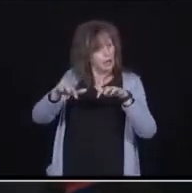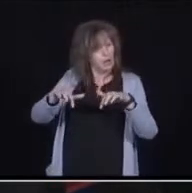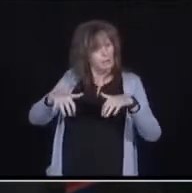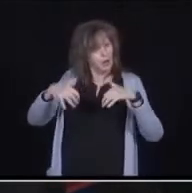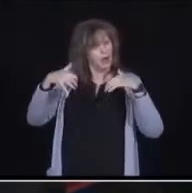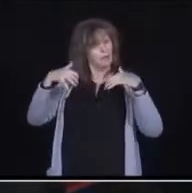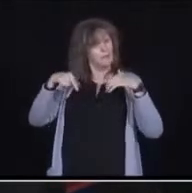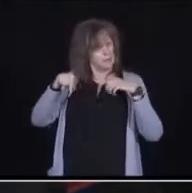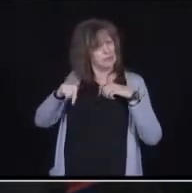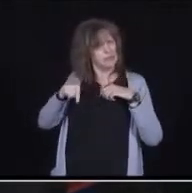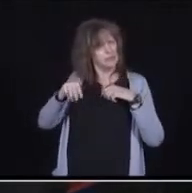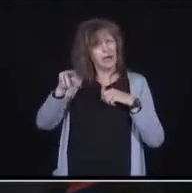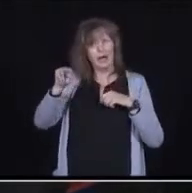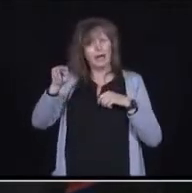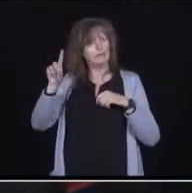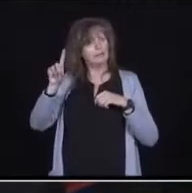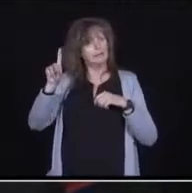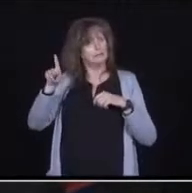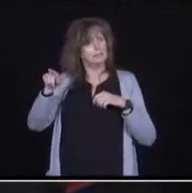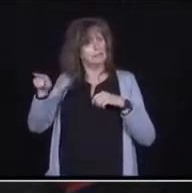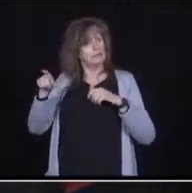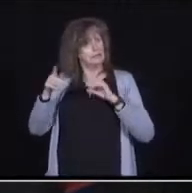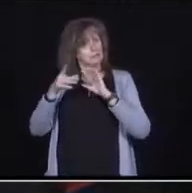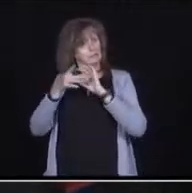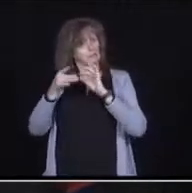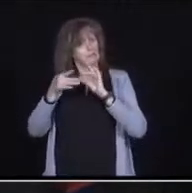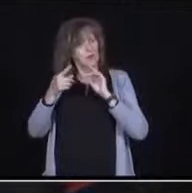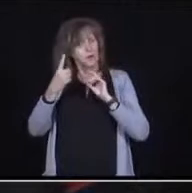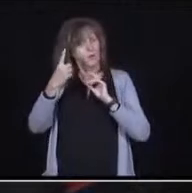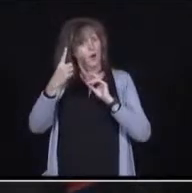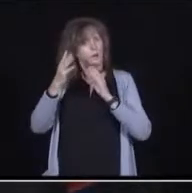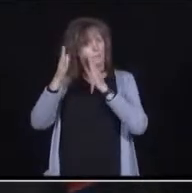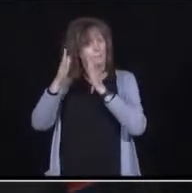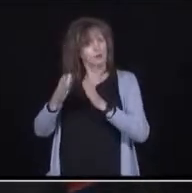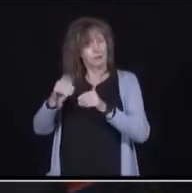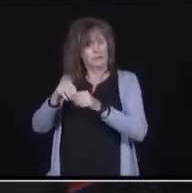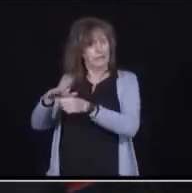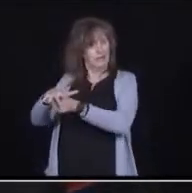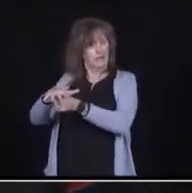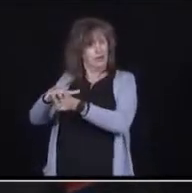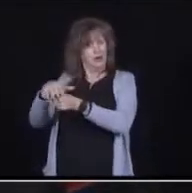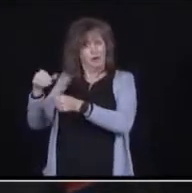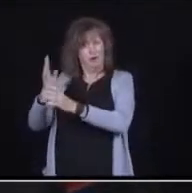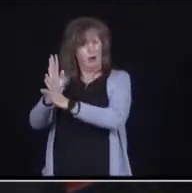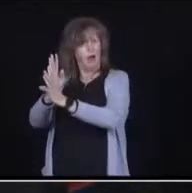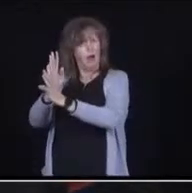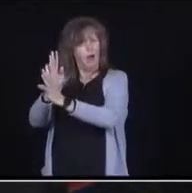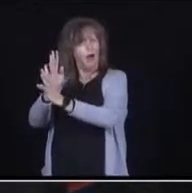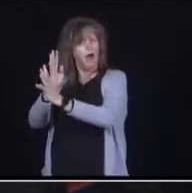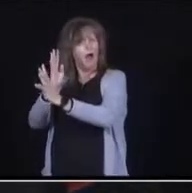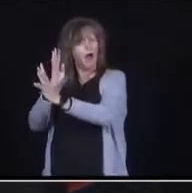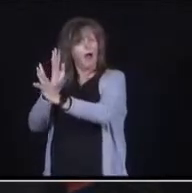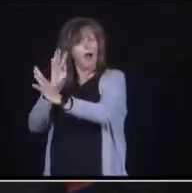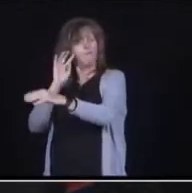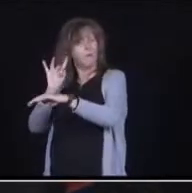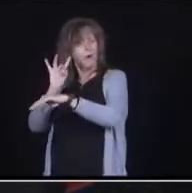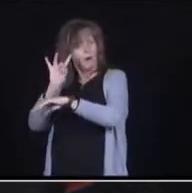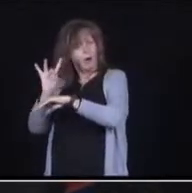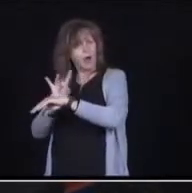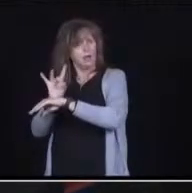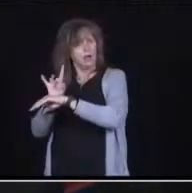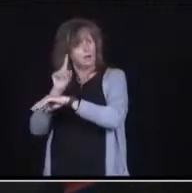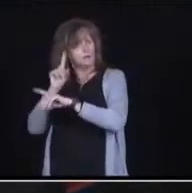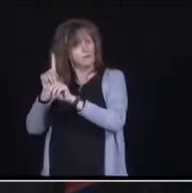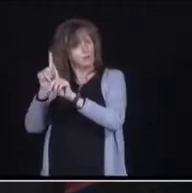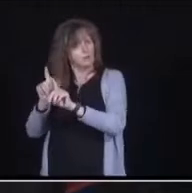an 8-hour lineup. Can you give us a firm timeline on when people can start to expect to see